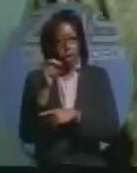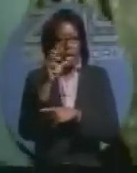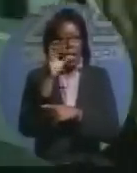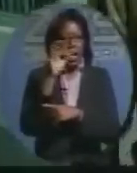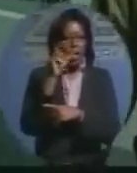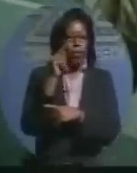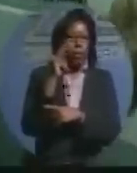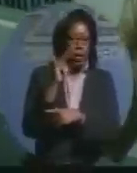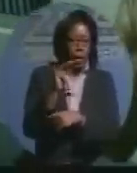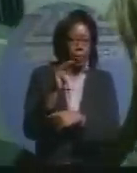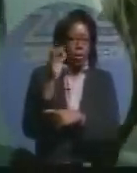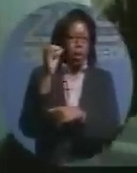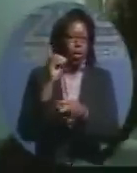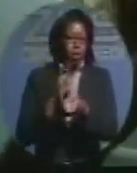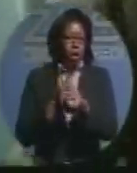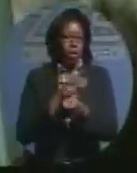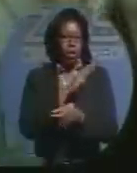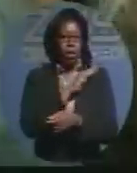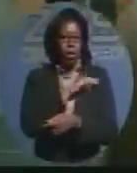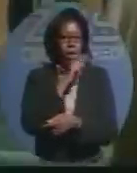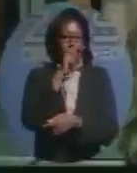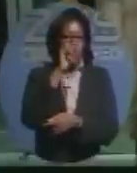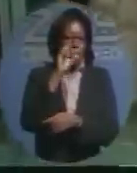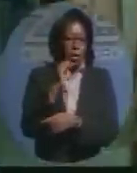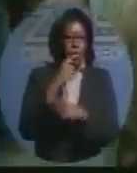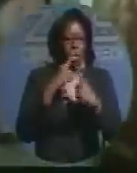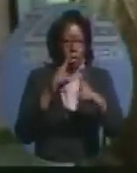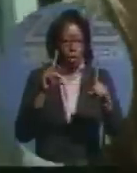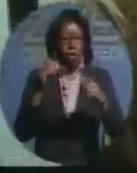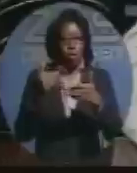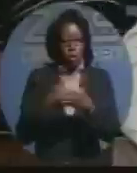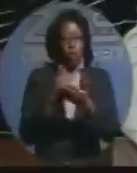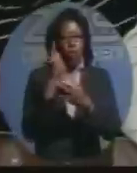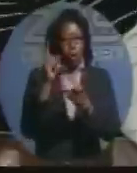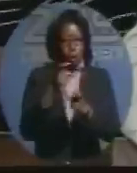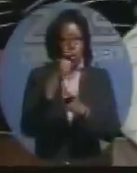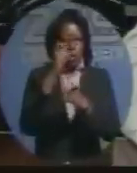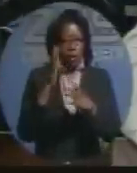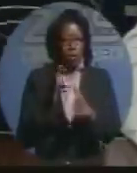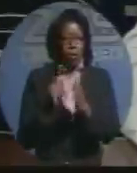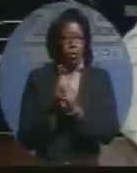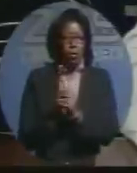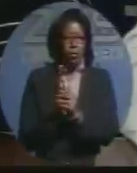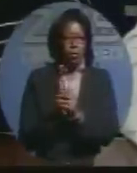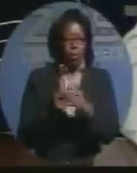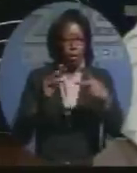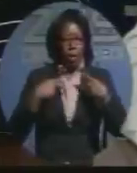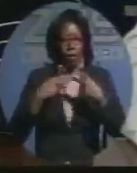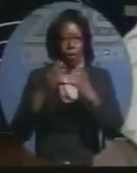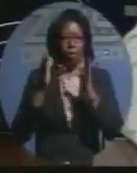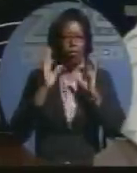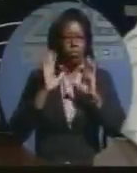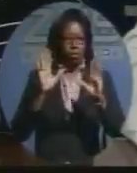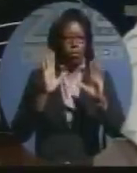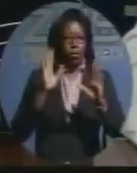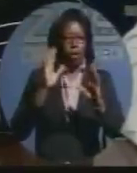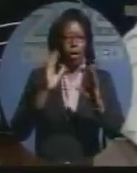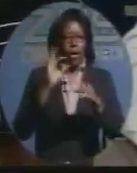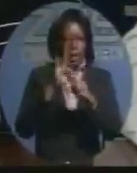leader Dr. Hubert Minnis held a brief press conference to announce the new winners. We had a very excellent electoral